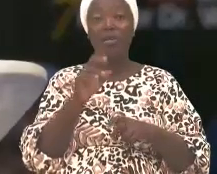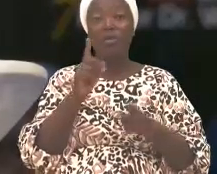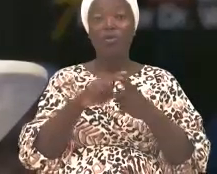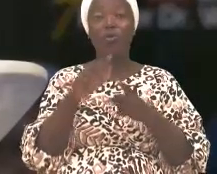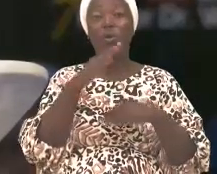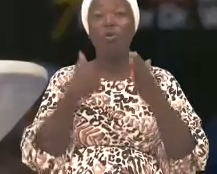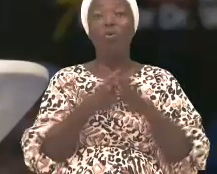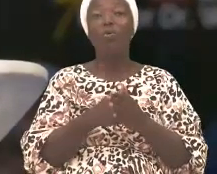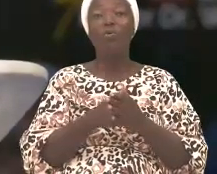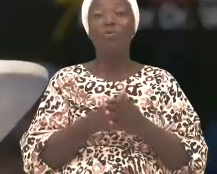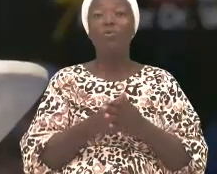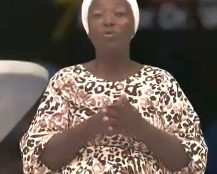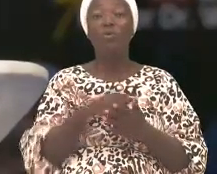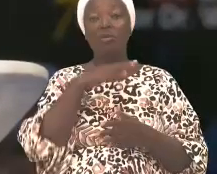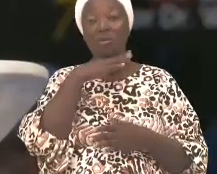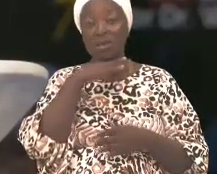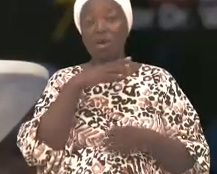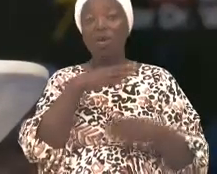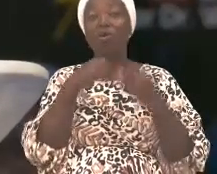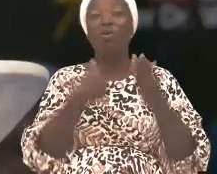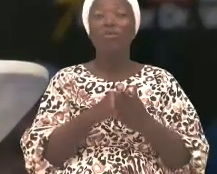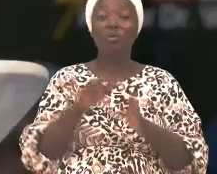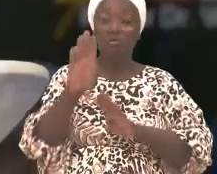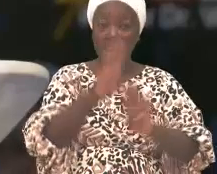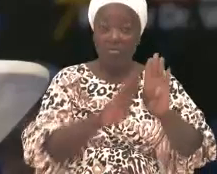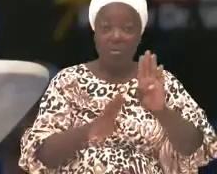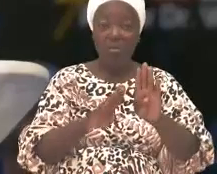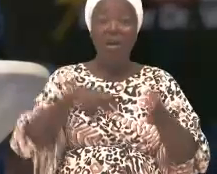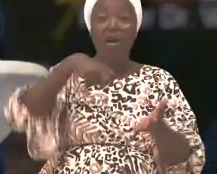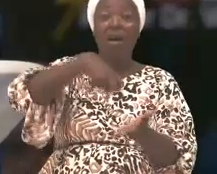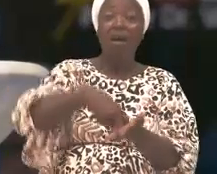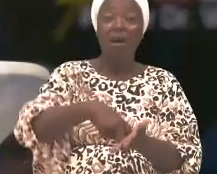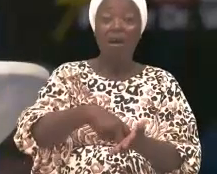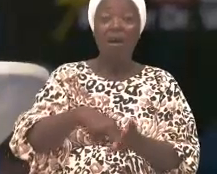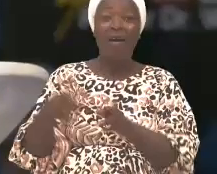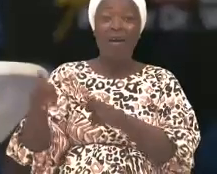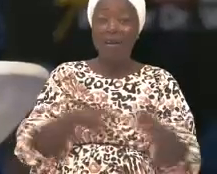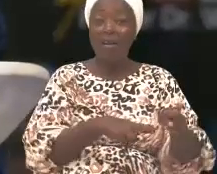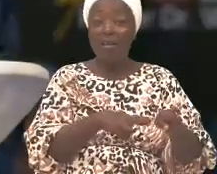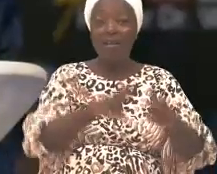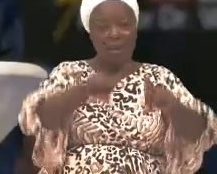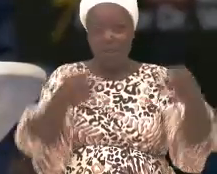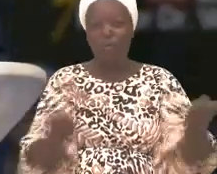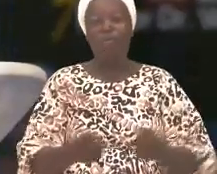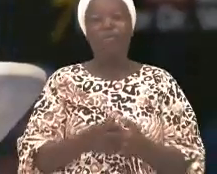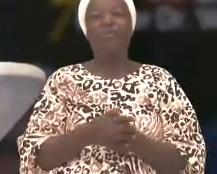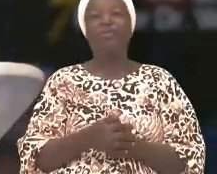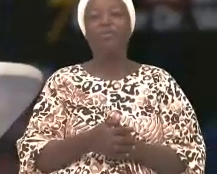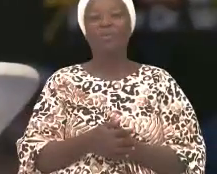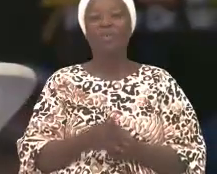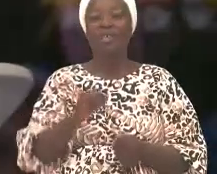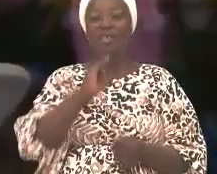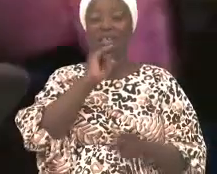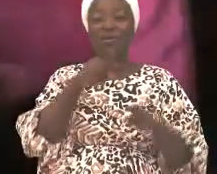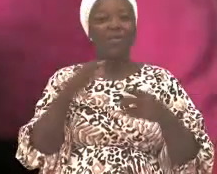your infirmities, all your mans, get steady, gold is going